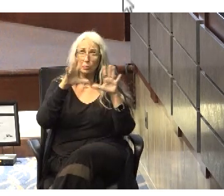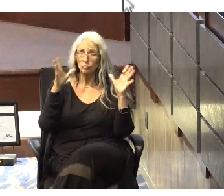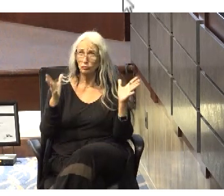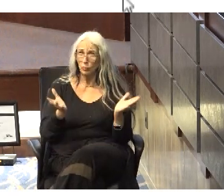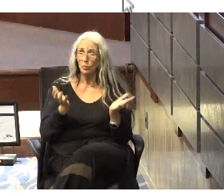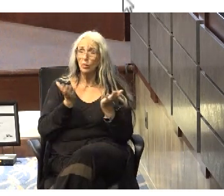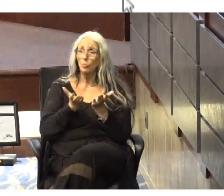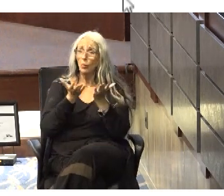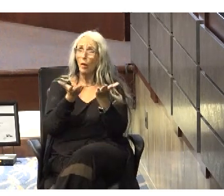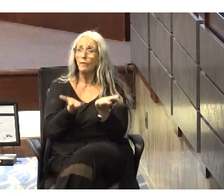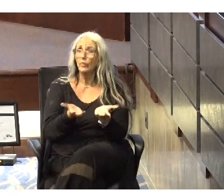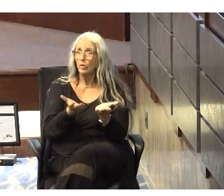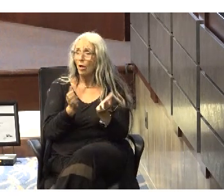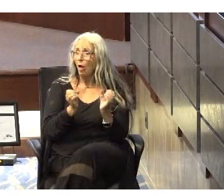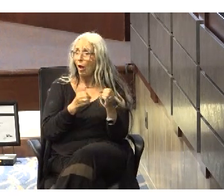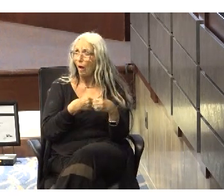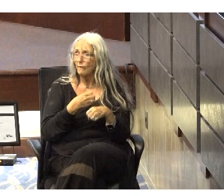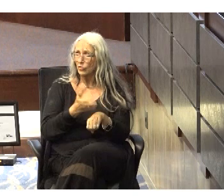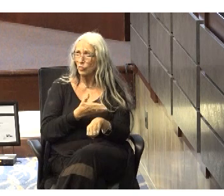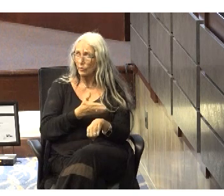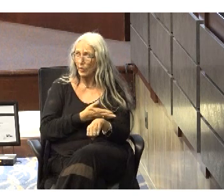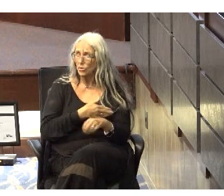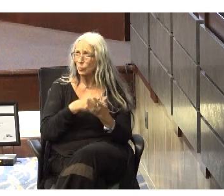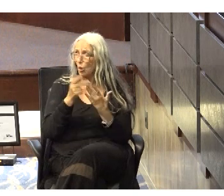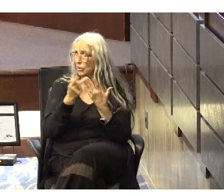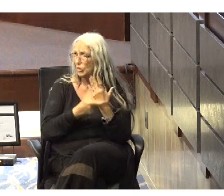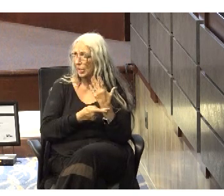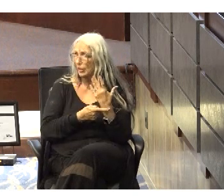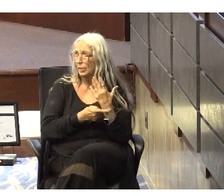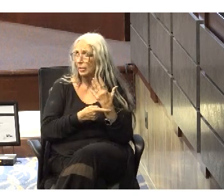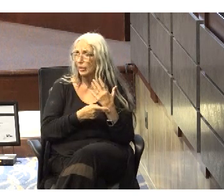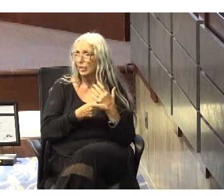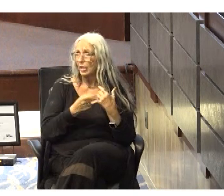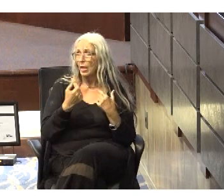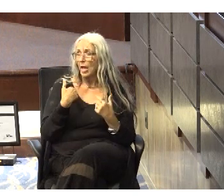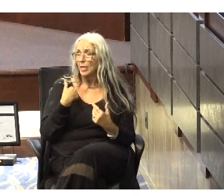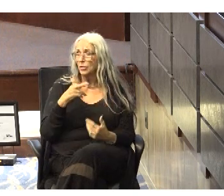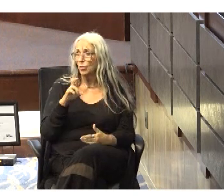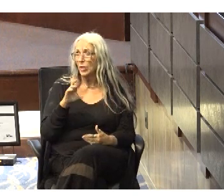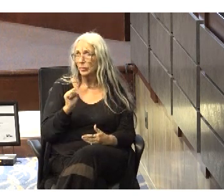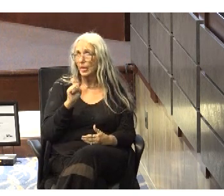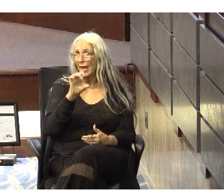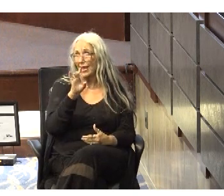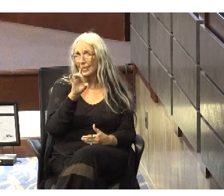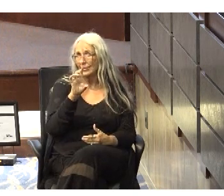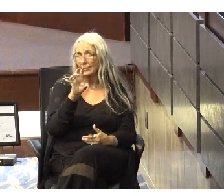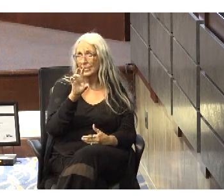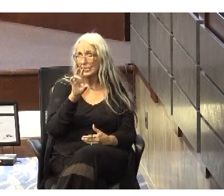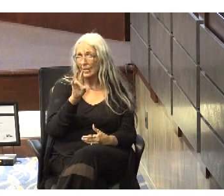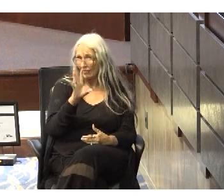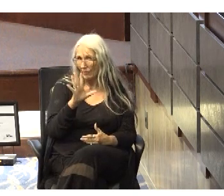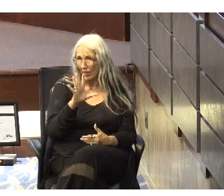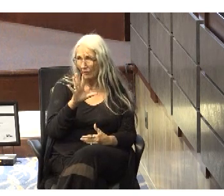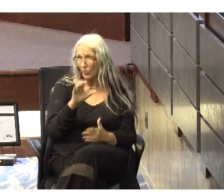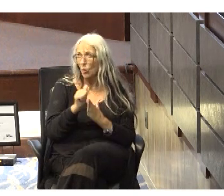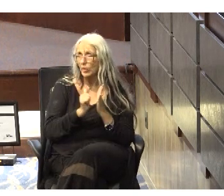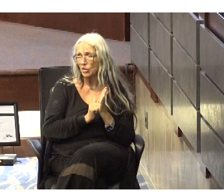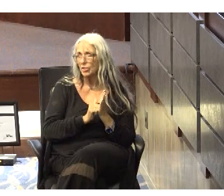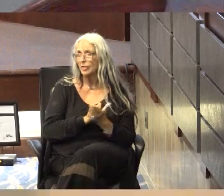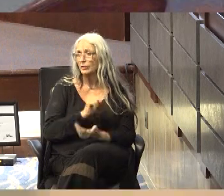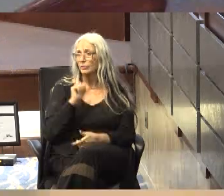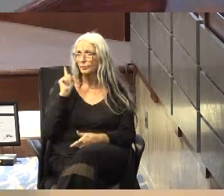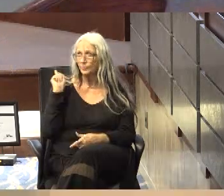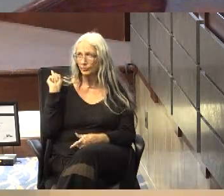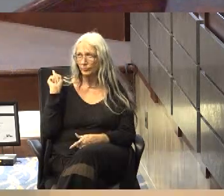proposed office renovation project, and it has an accompanying resolution number 875 on the agenda today. Mr.